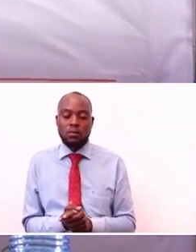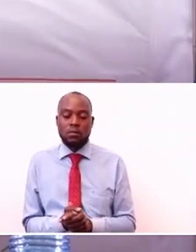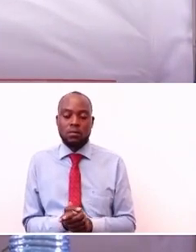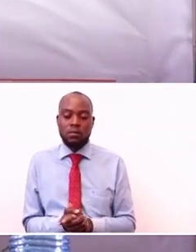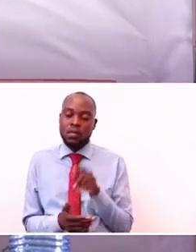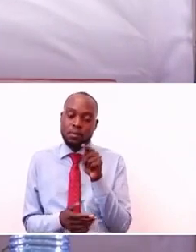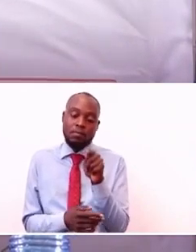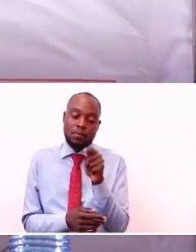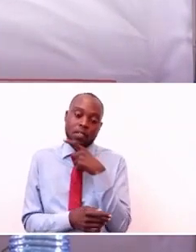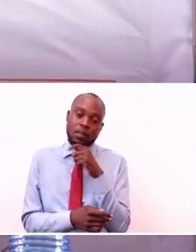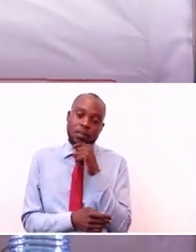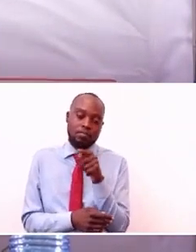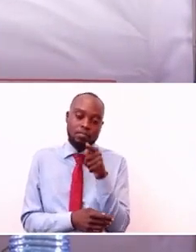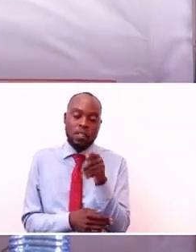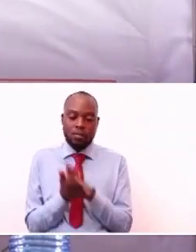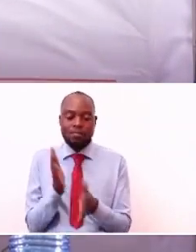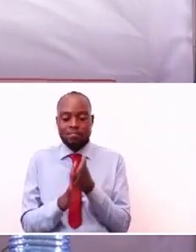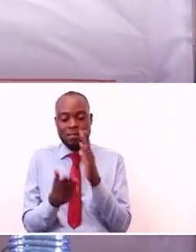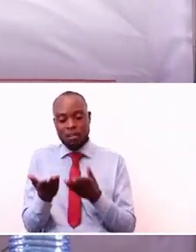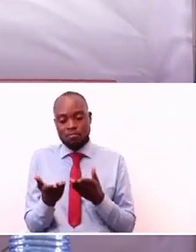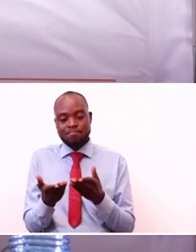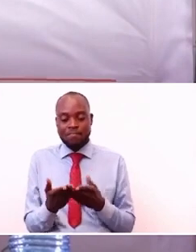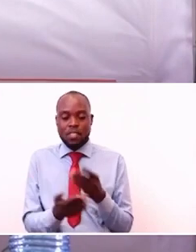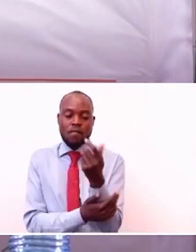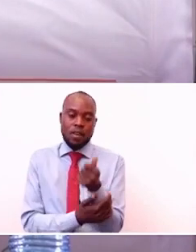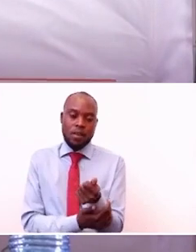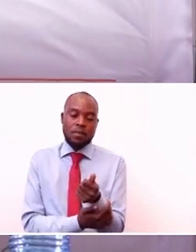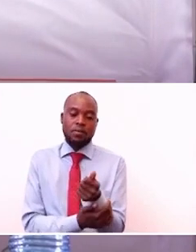That guy had no access to finance.